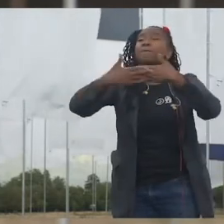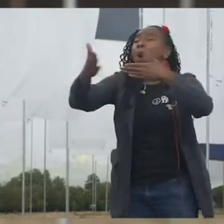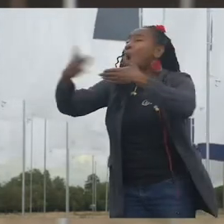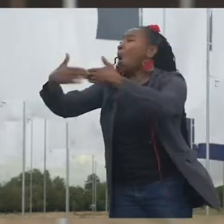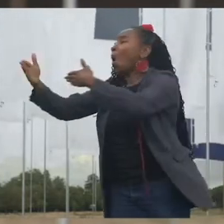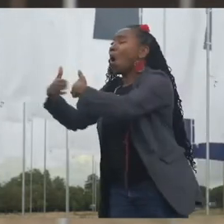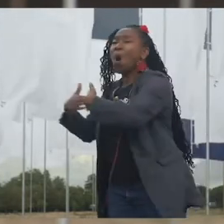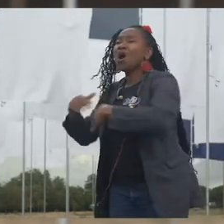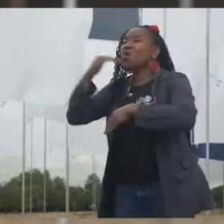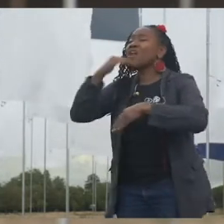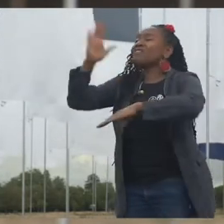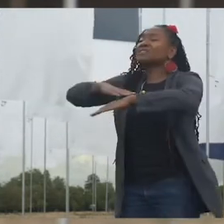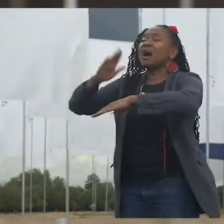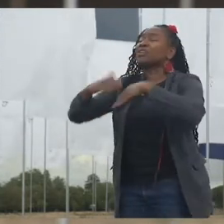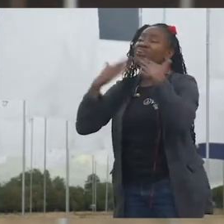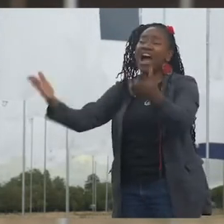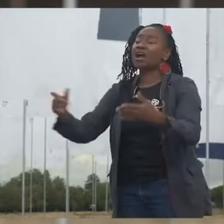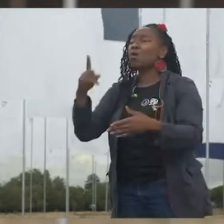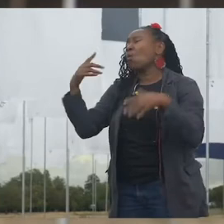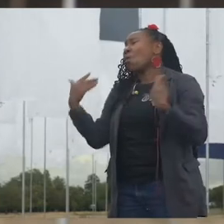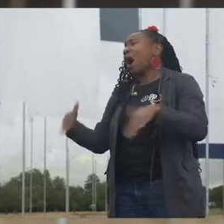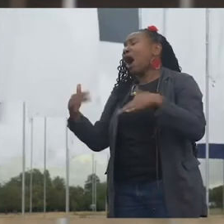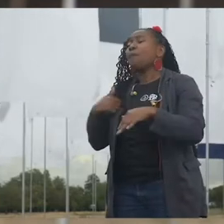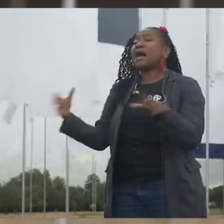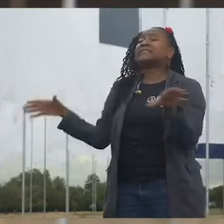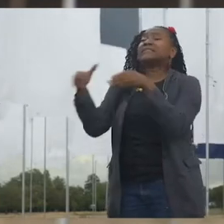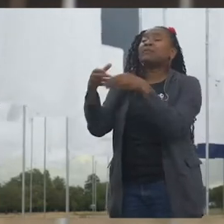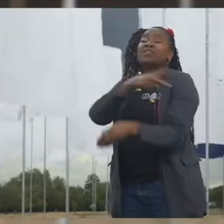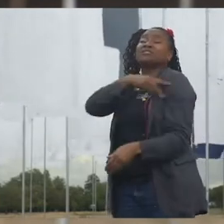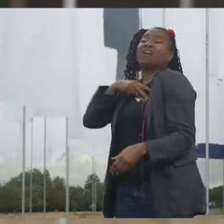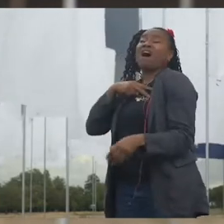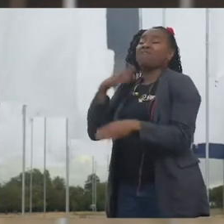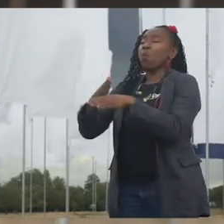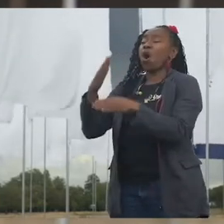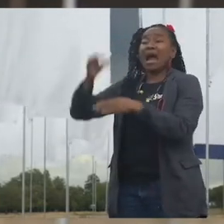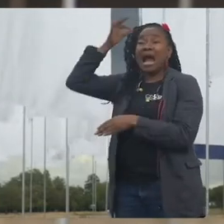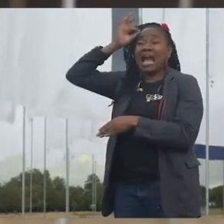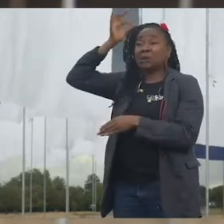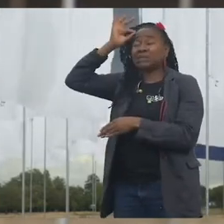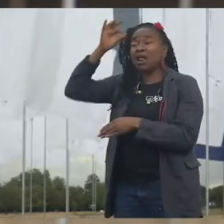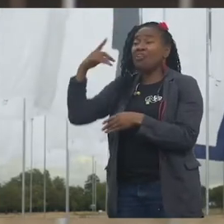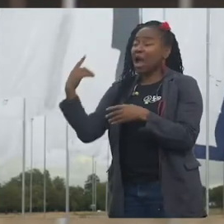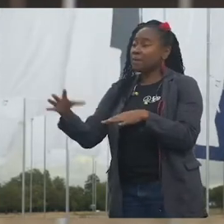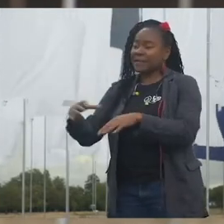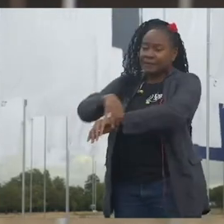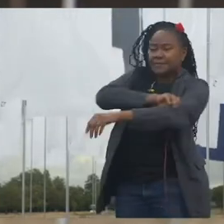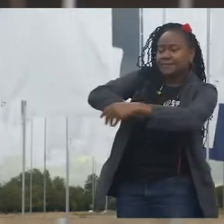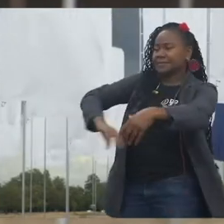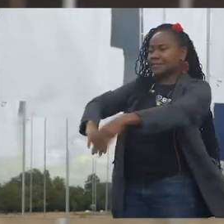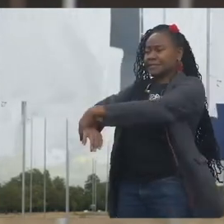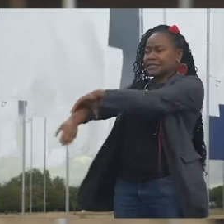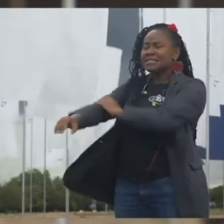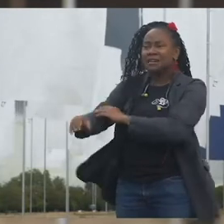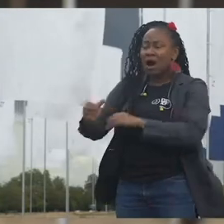to do so. The incredible team of officers that I'm lucky to have at the council have risen to this challenge in ways that I could